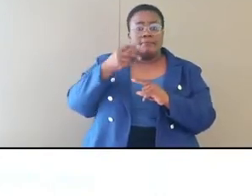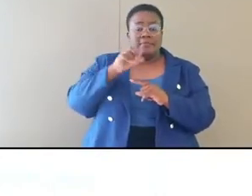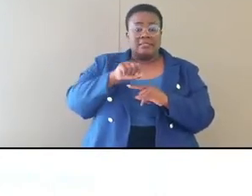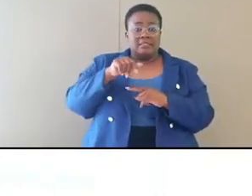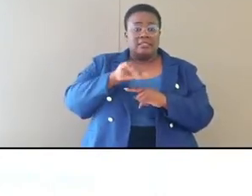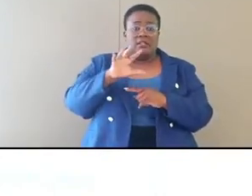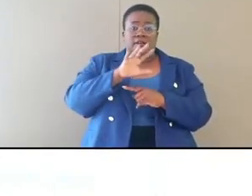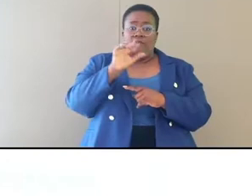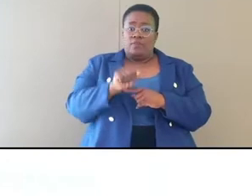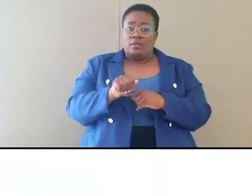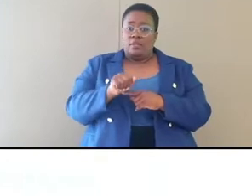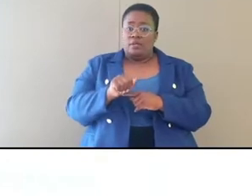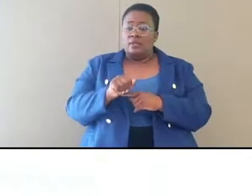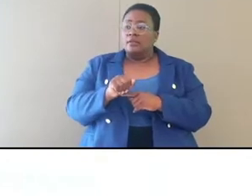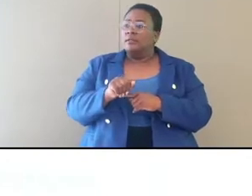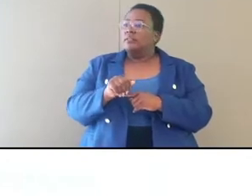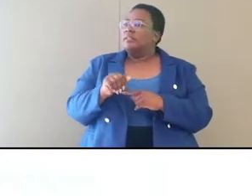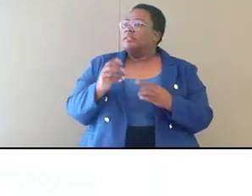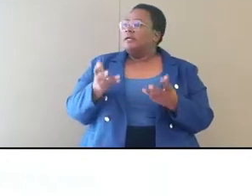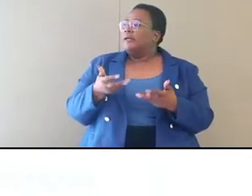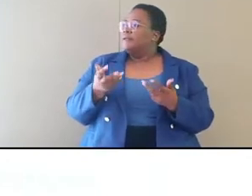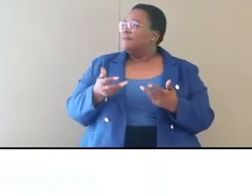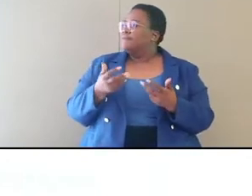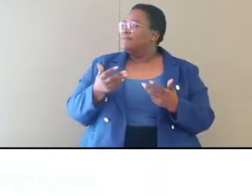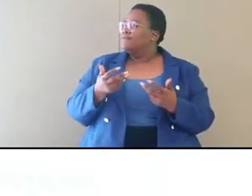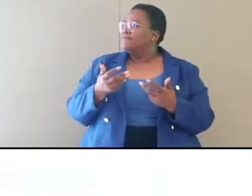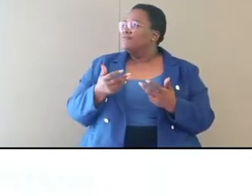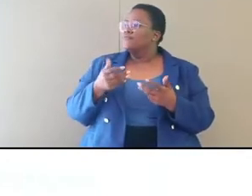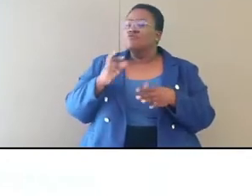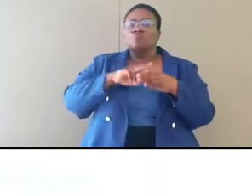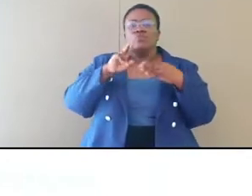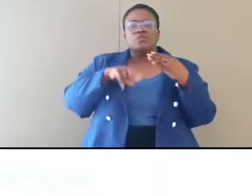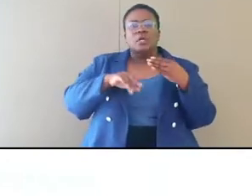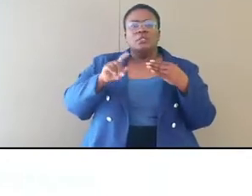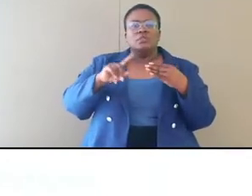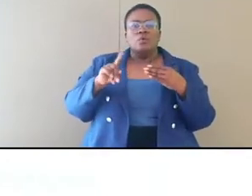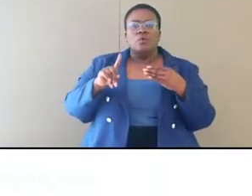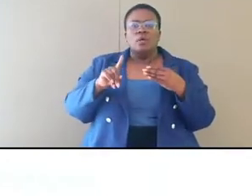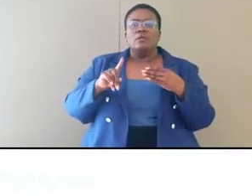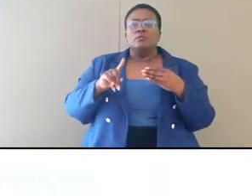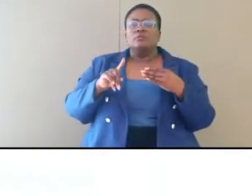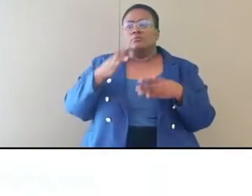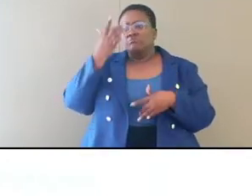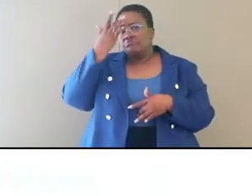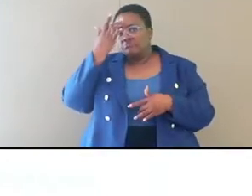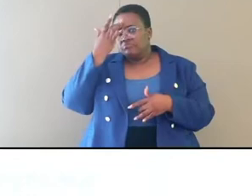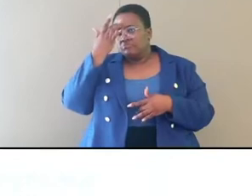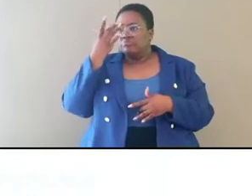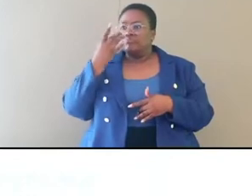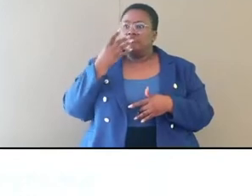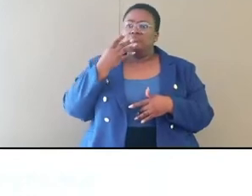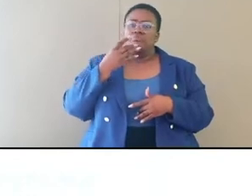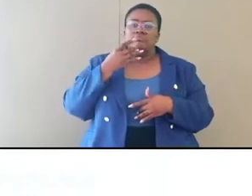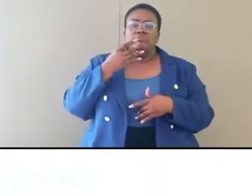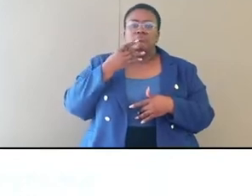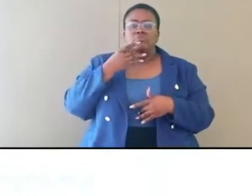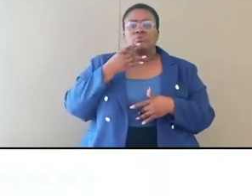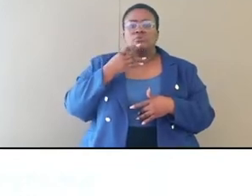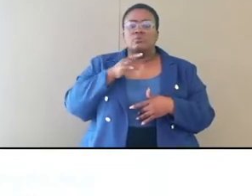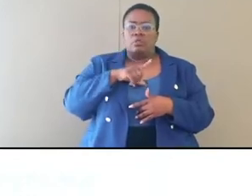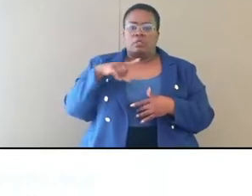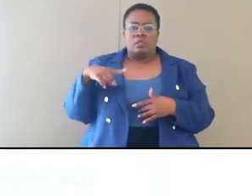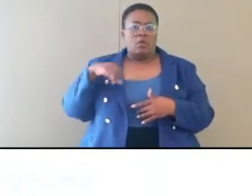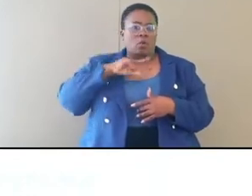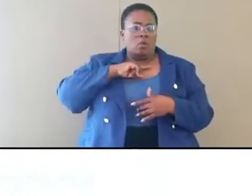% stunting rate. And stunting is a result of chronic undernutrition. And we know that that is caused by